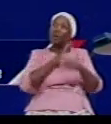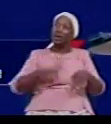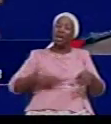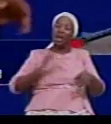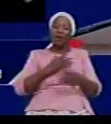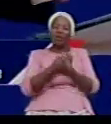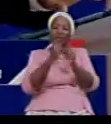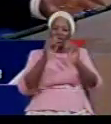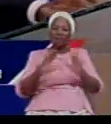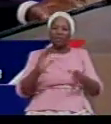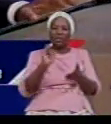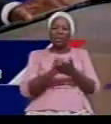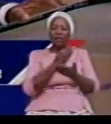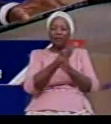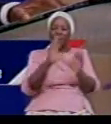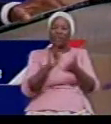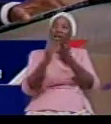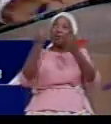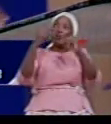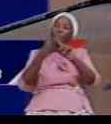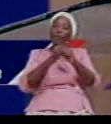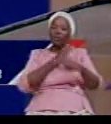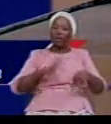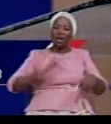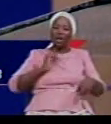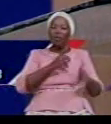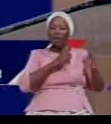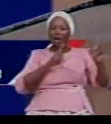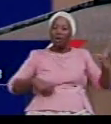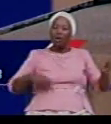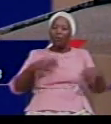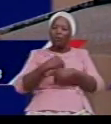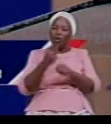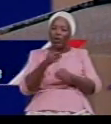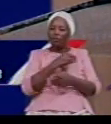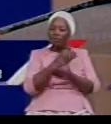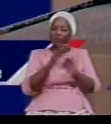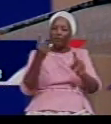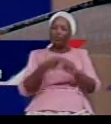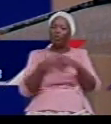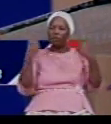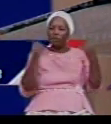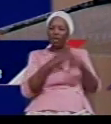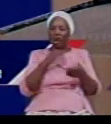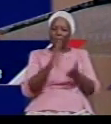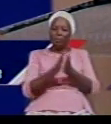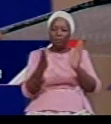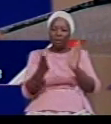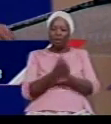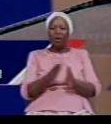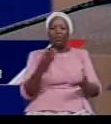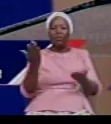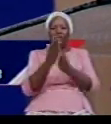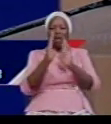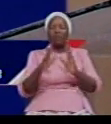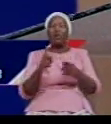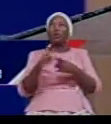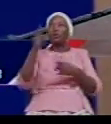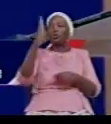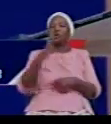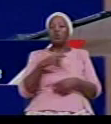our Lord, is to be made free from sin and become servants to God. Ye